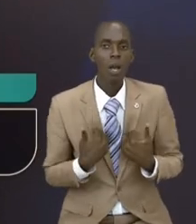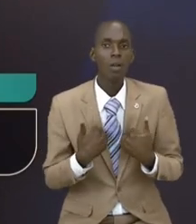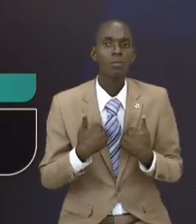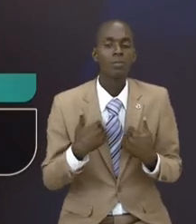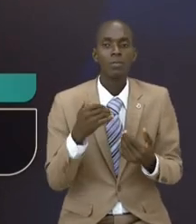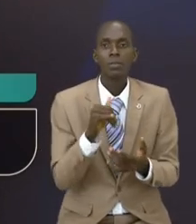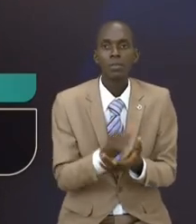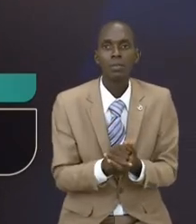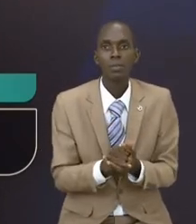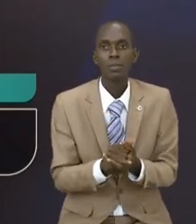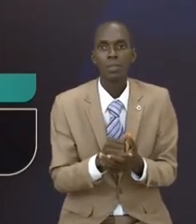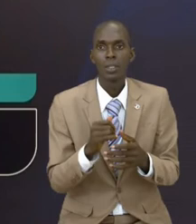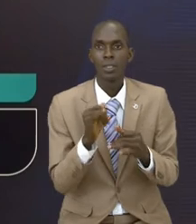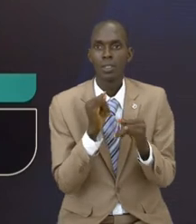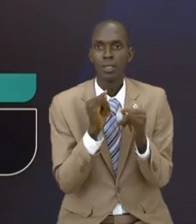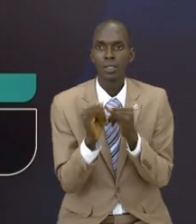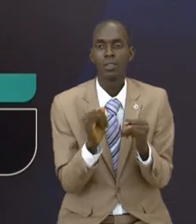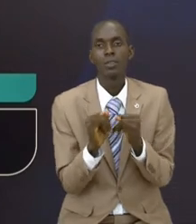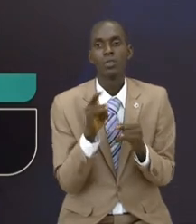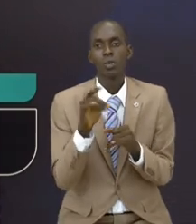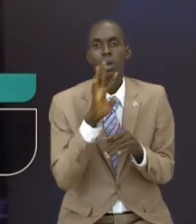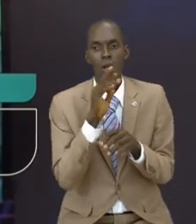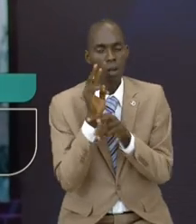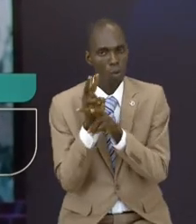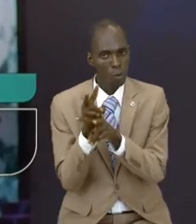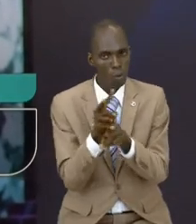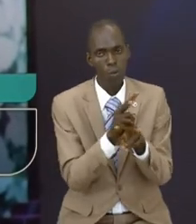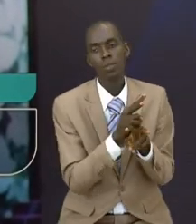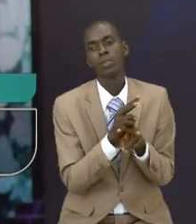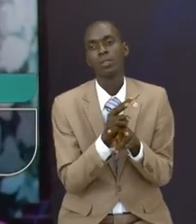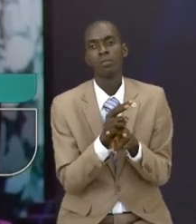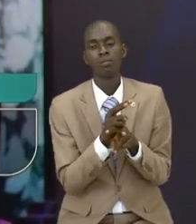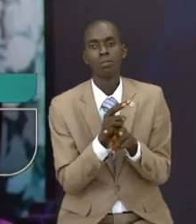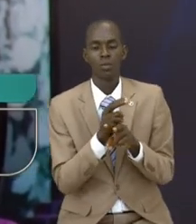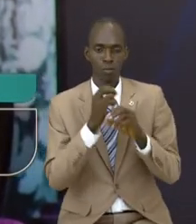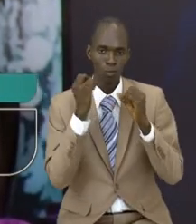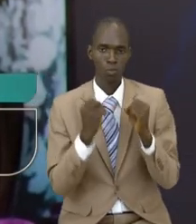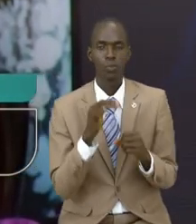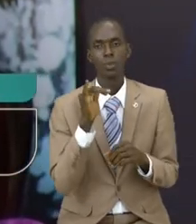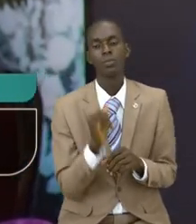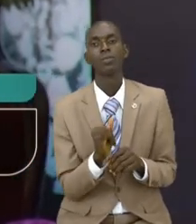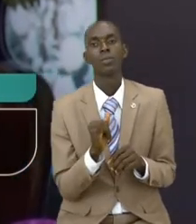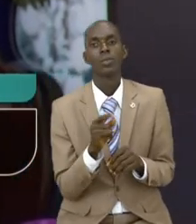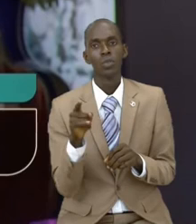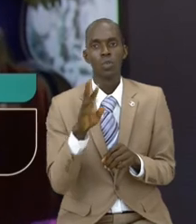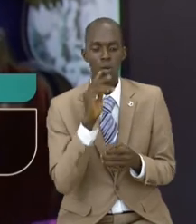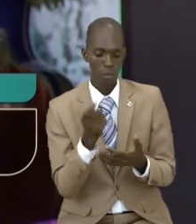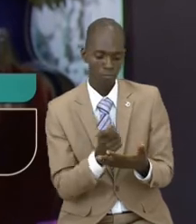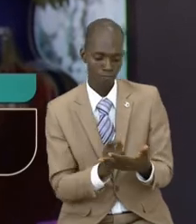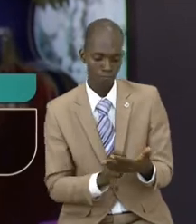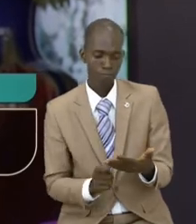the interim. You're watching actively. You're working actively. You're